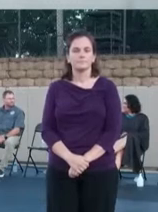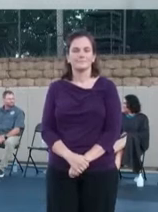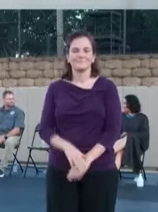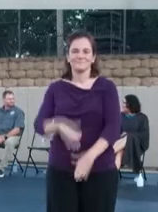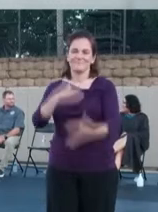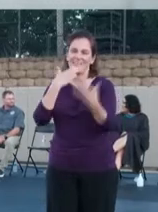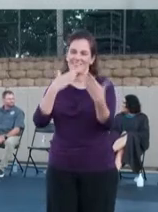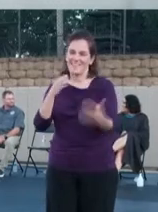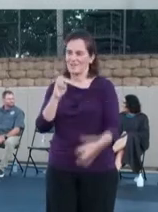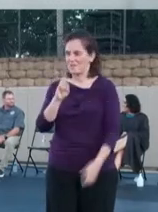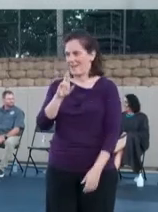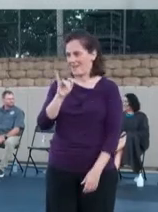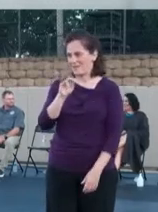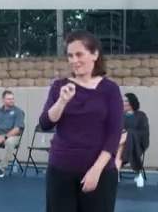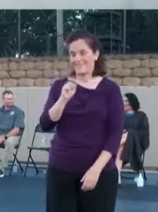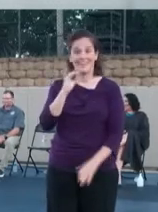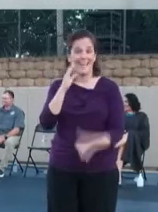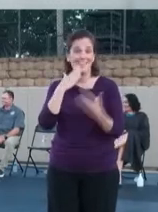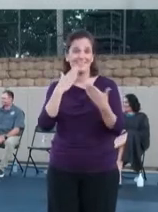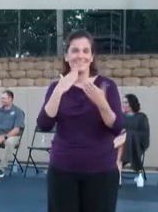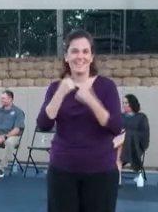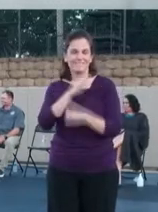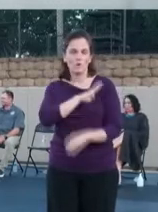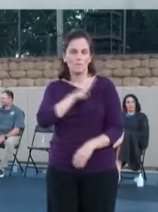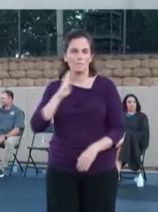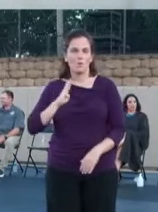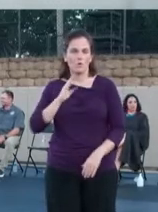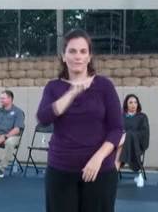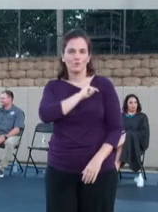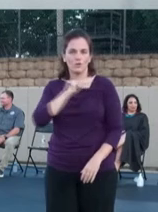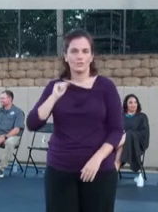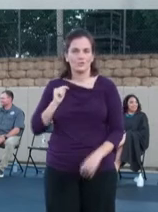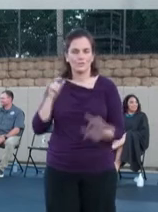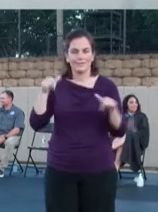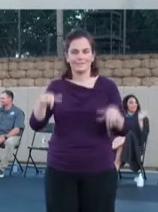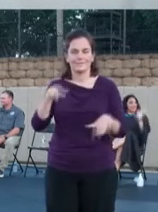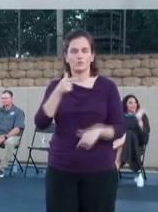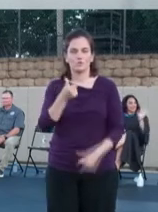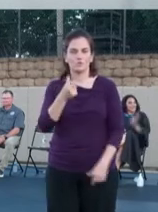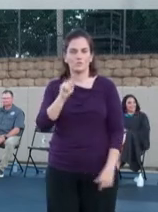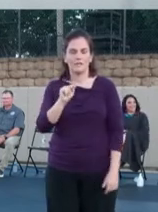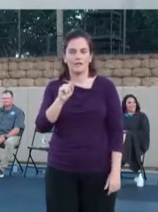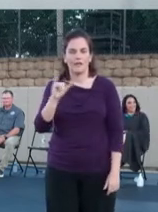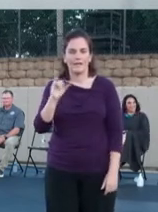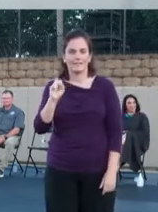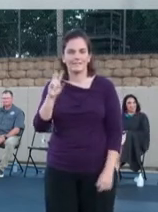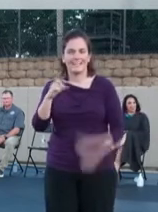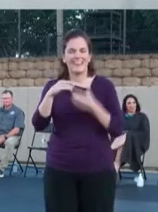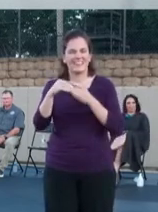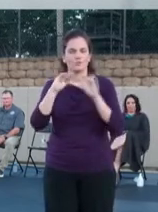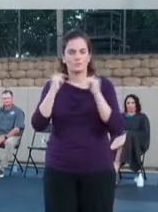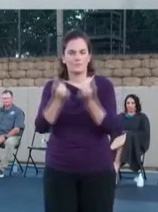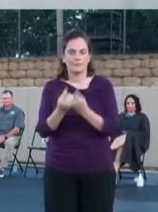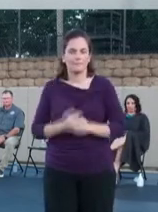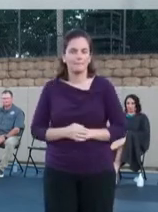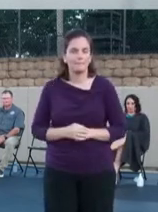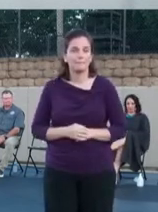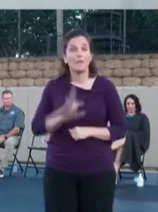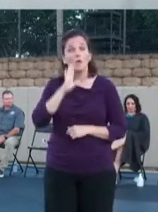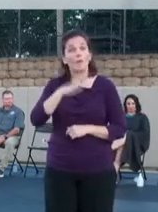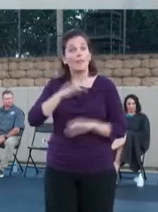Thank you, Erin, and thank you to our Board of Trustees and Georgetown ISD leadership team. I would like to introduce